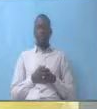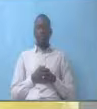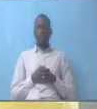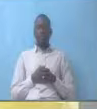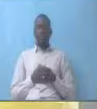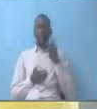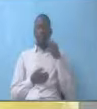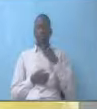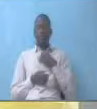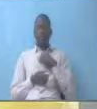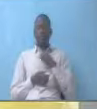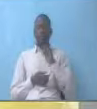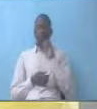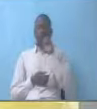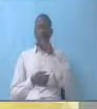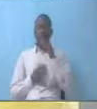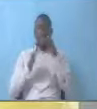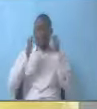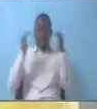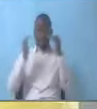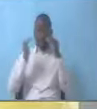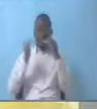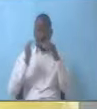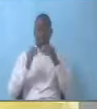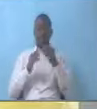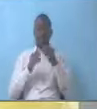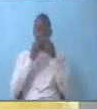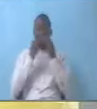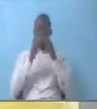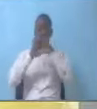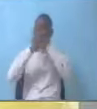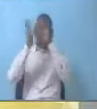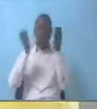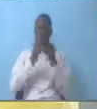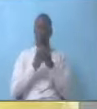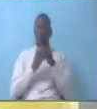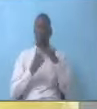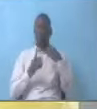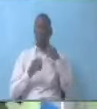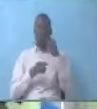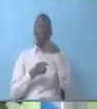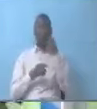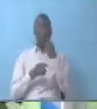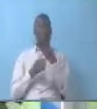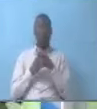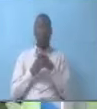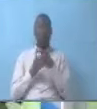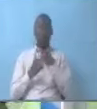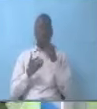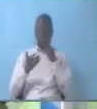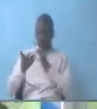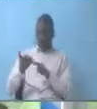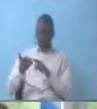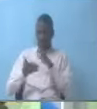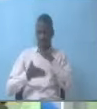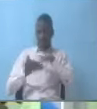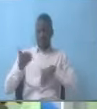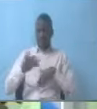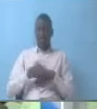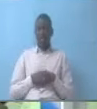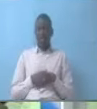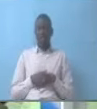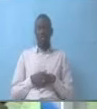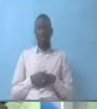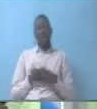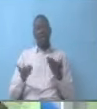was your age, I would have said all these things orally without looking at any document. But even yesterday, you weren't looking at it, but you. I'm now growing old.